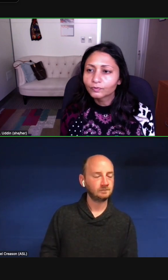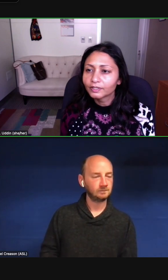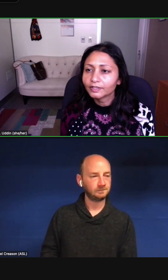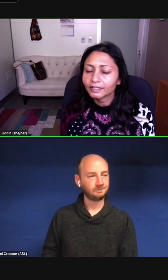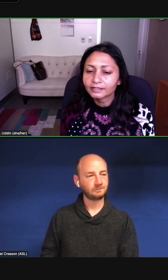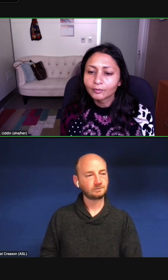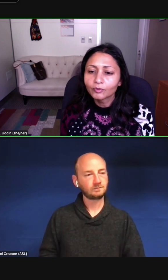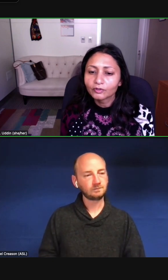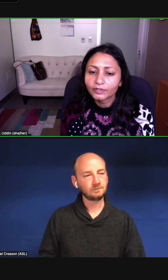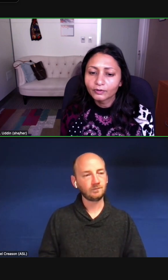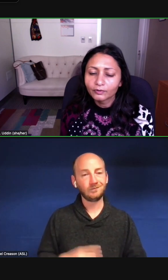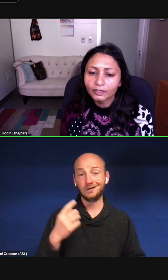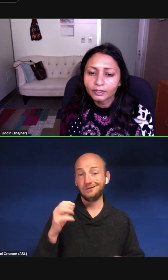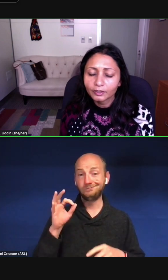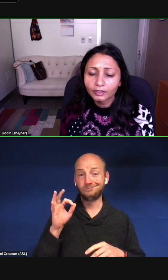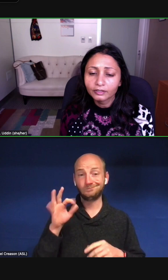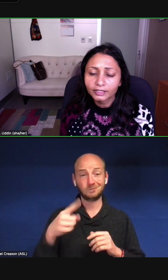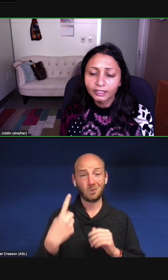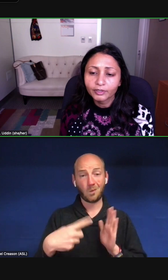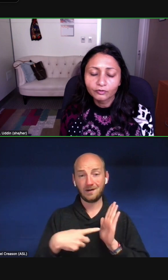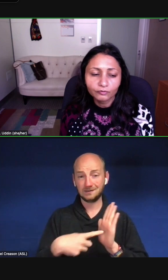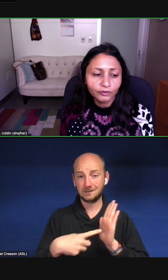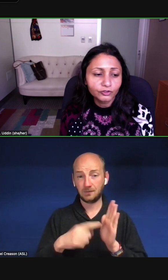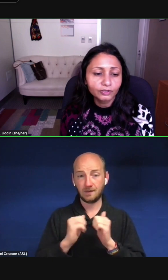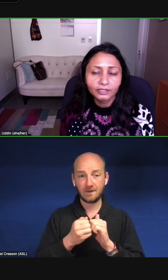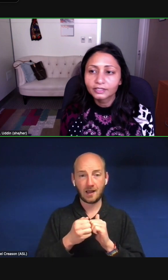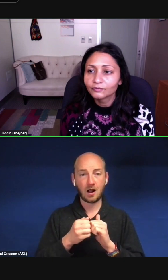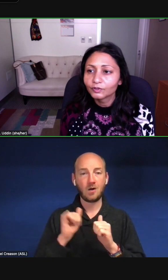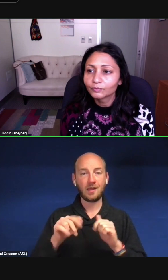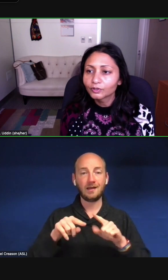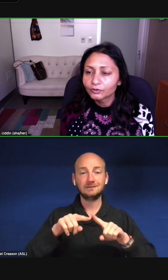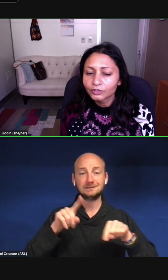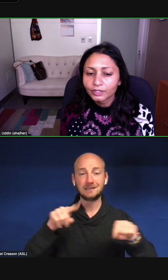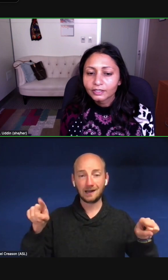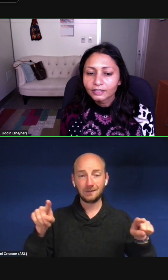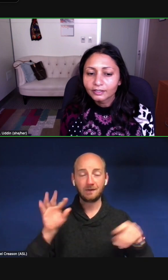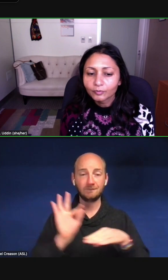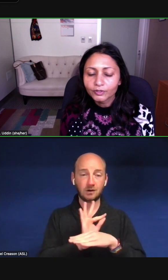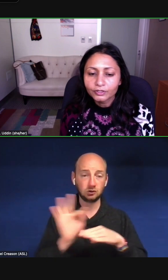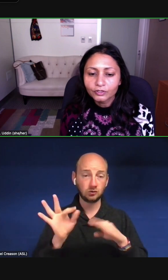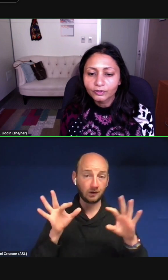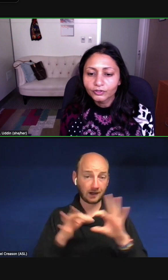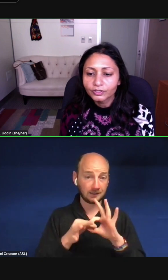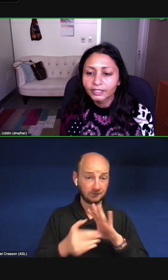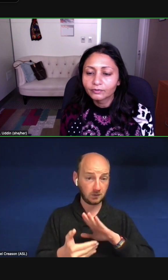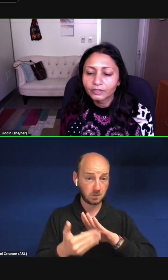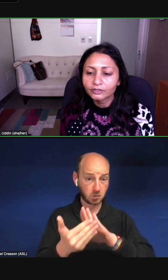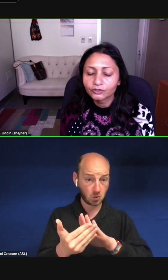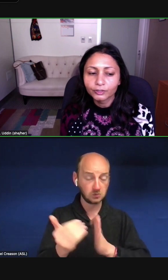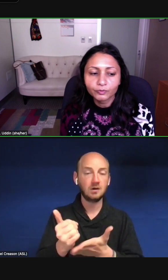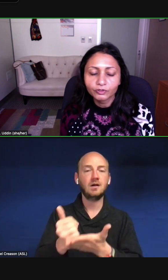this is just one example of how a dynamic functional connectivity approach can help us